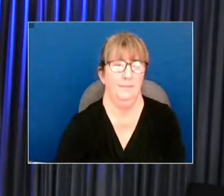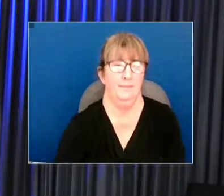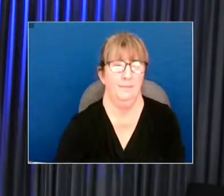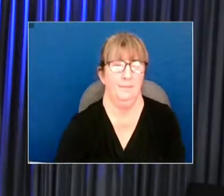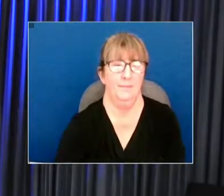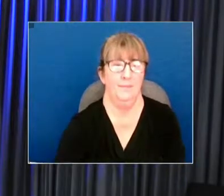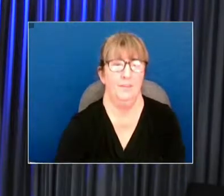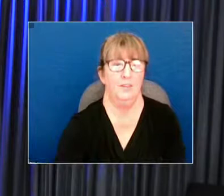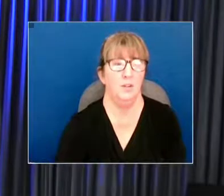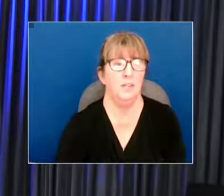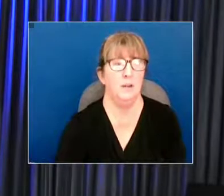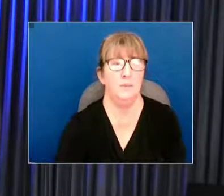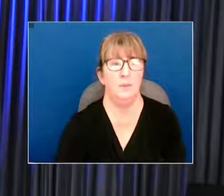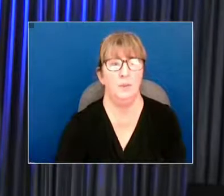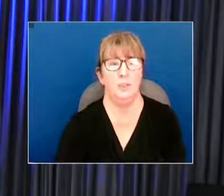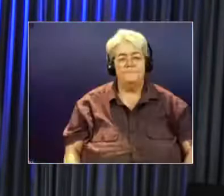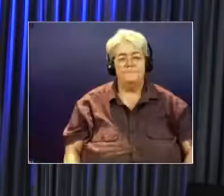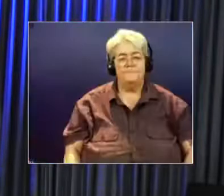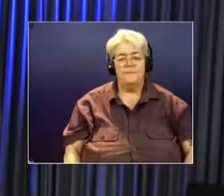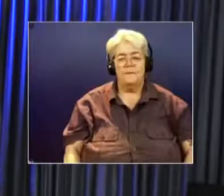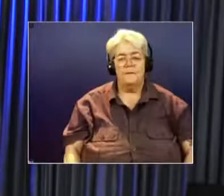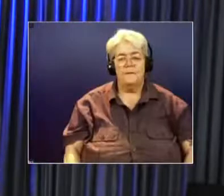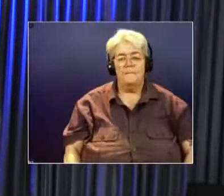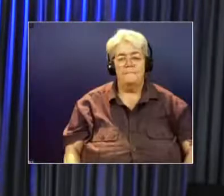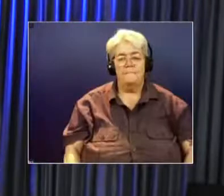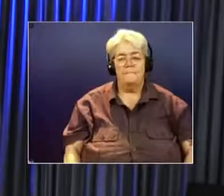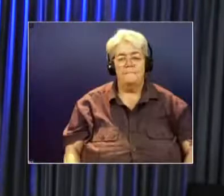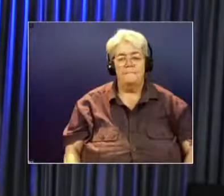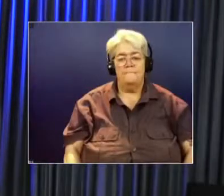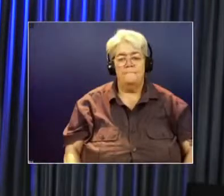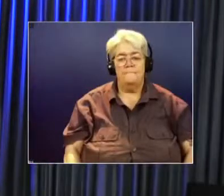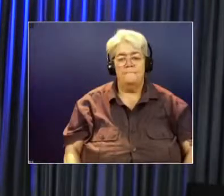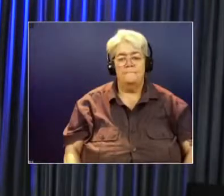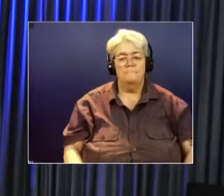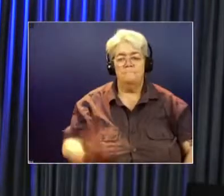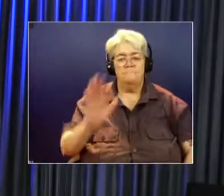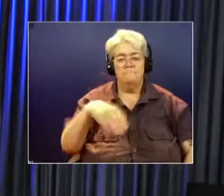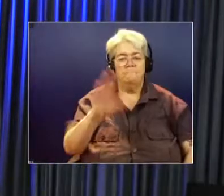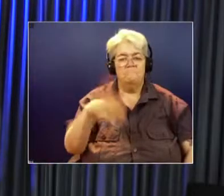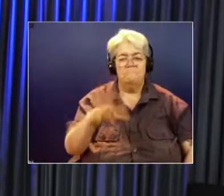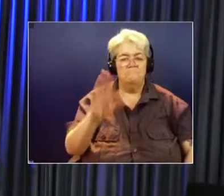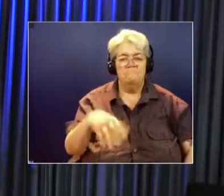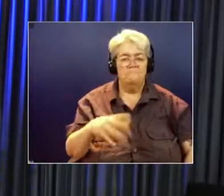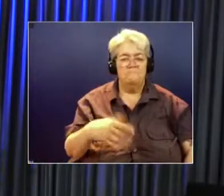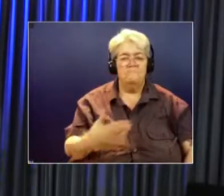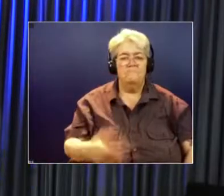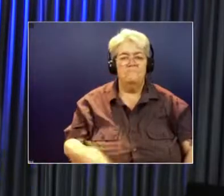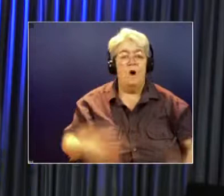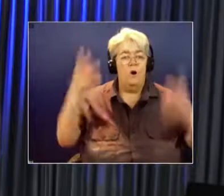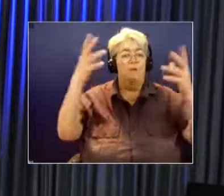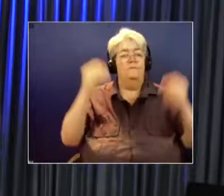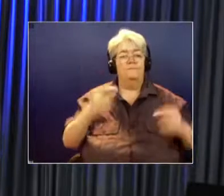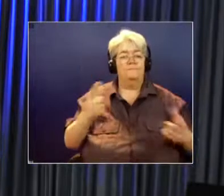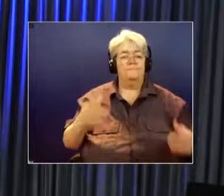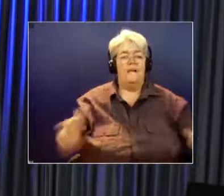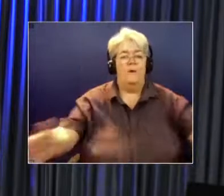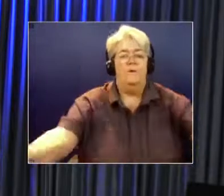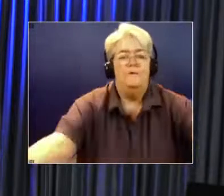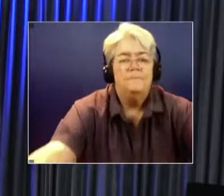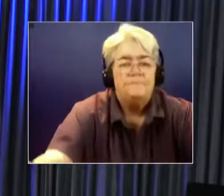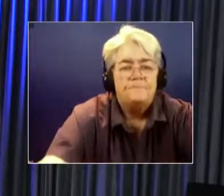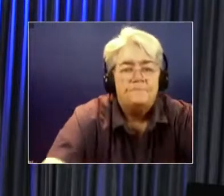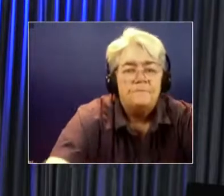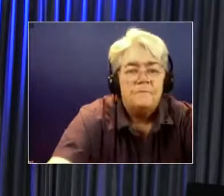huh? that? Yeah. That looks good. Save that. Just a little bit so you know what it is. Yes? I'm gonna have you come and